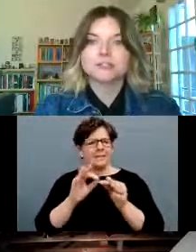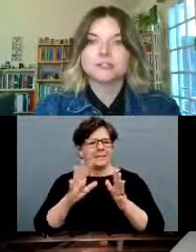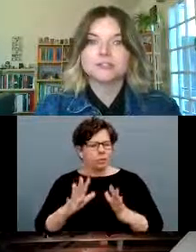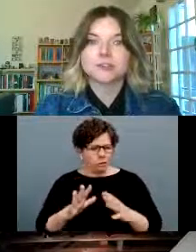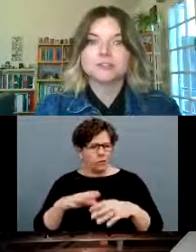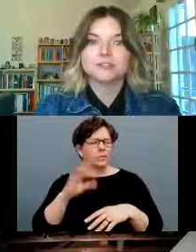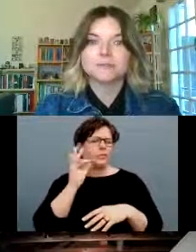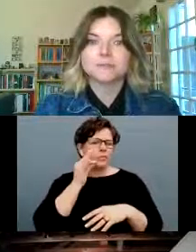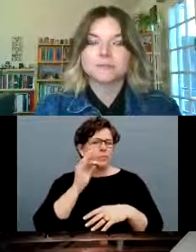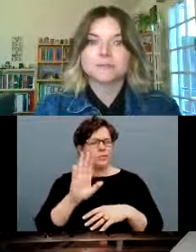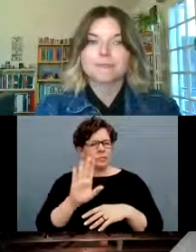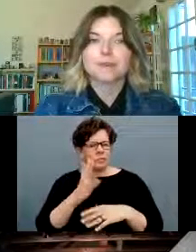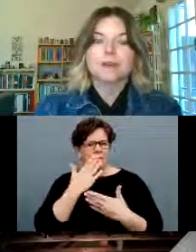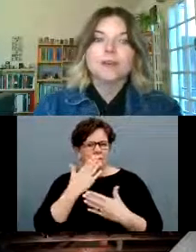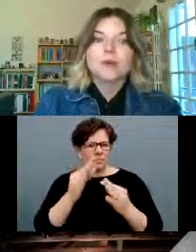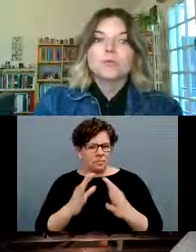during tonight's event.